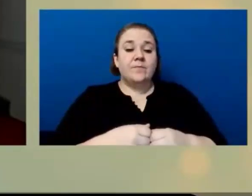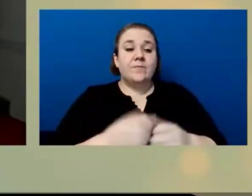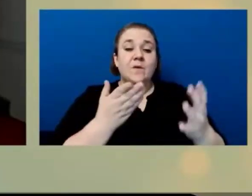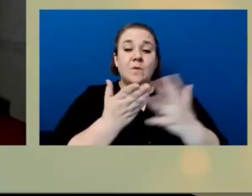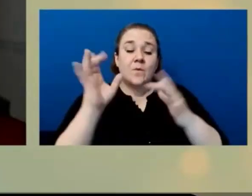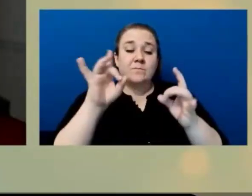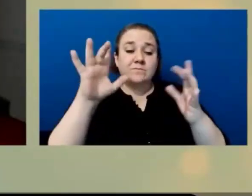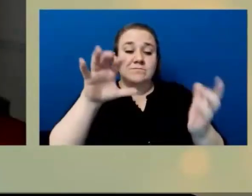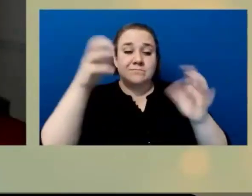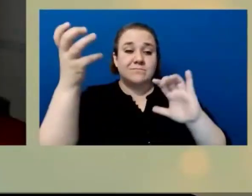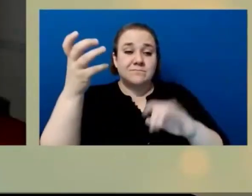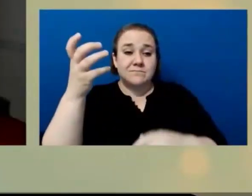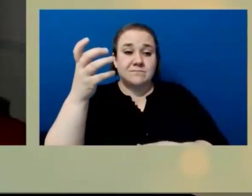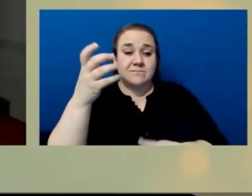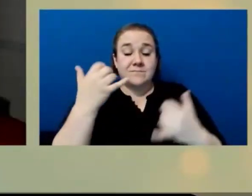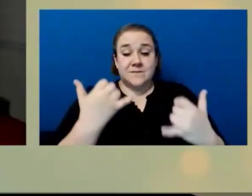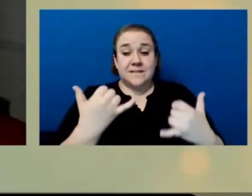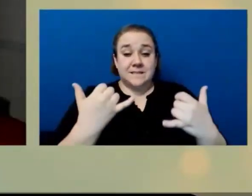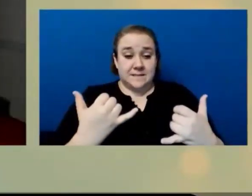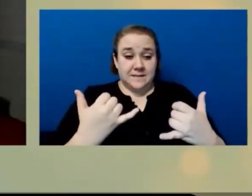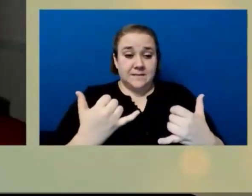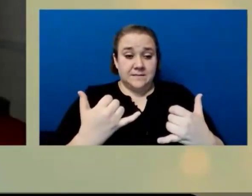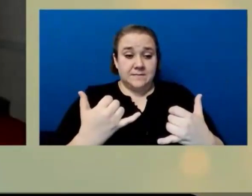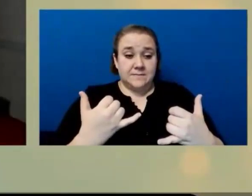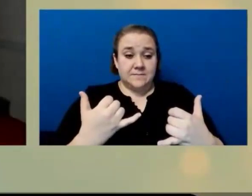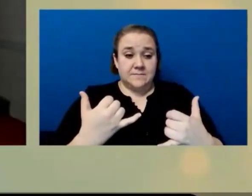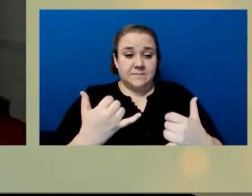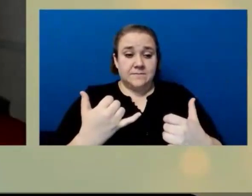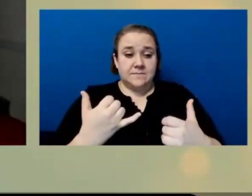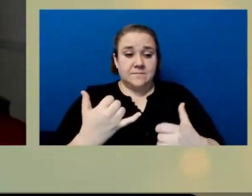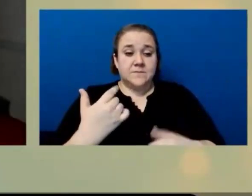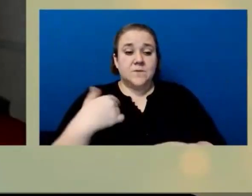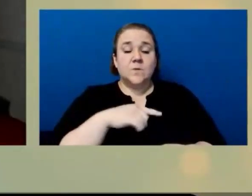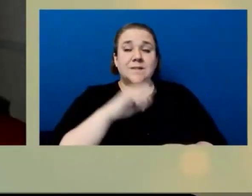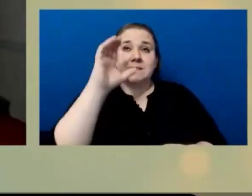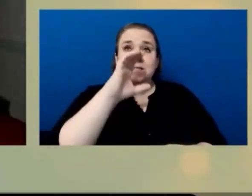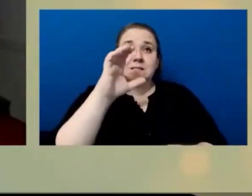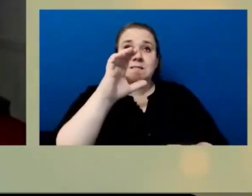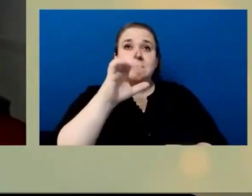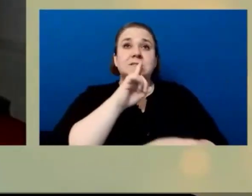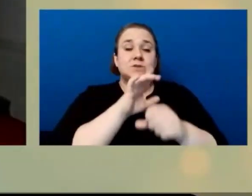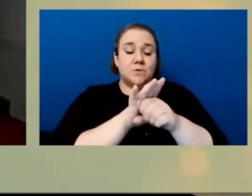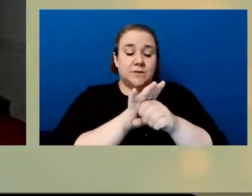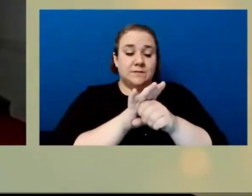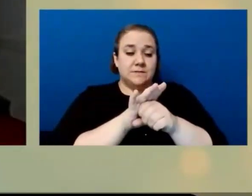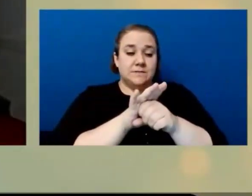Through the tumult of these days, we seek